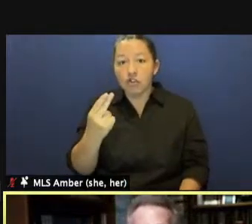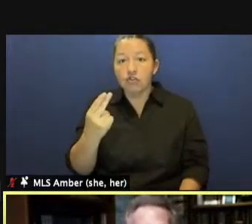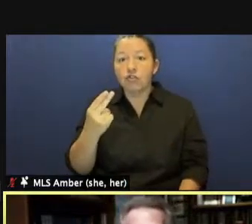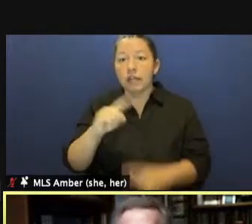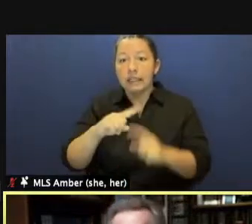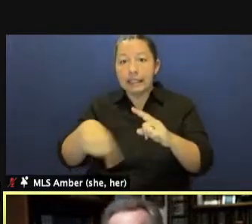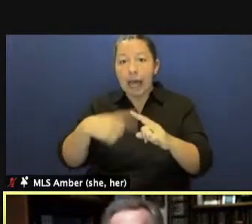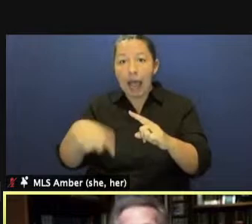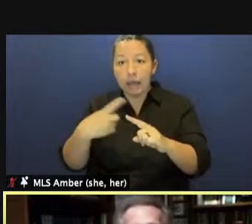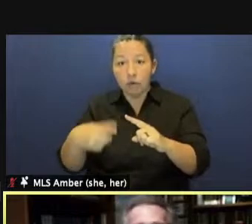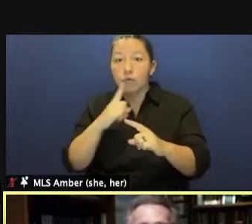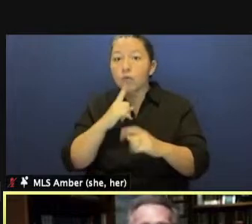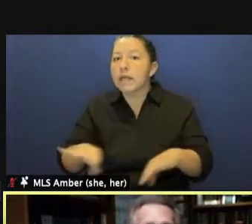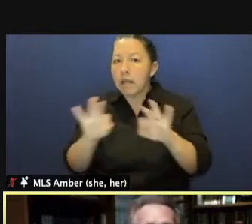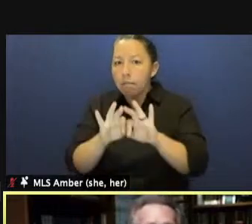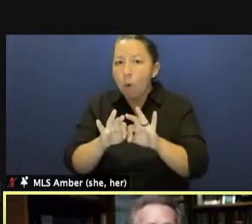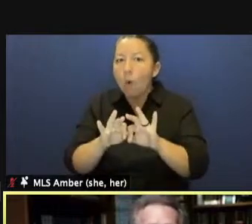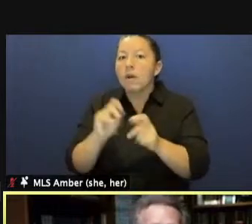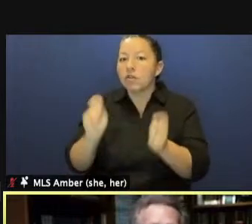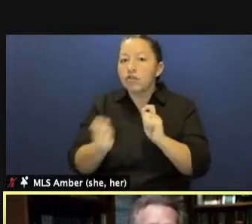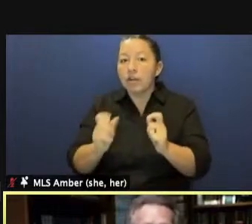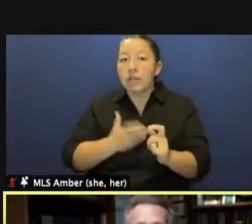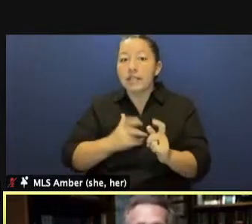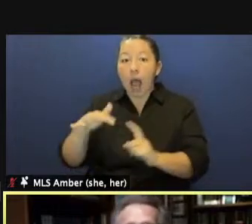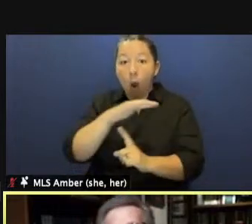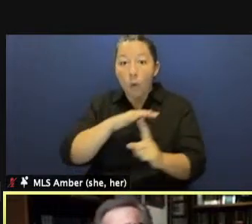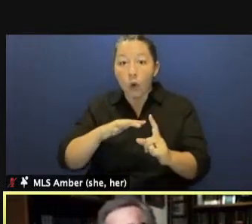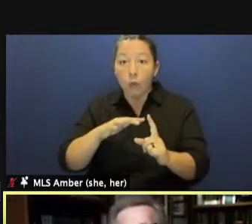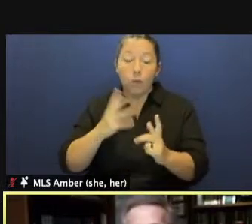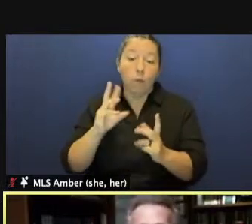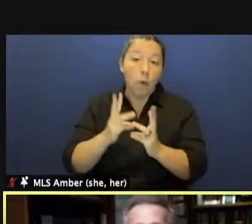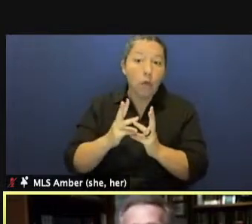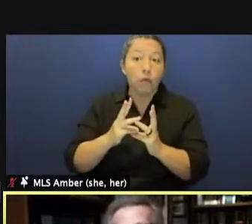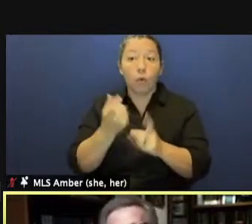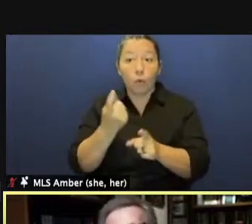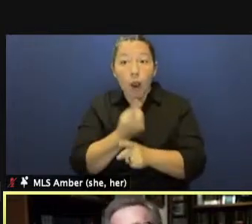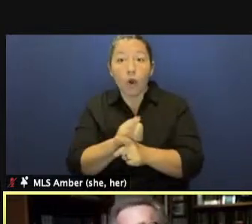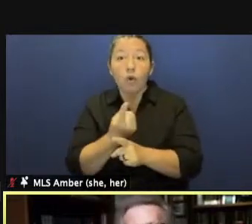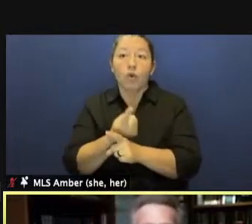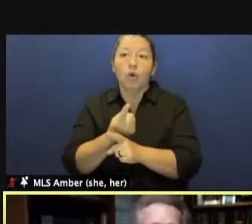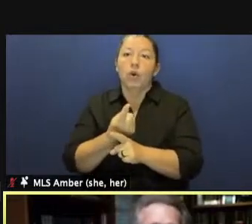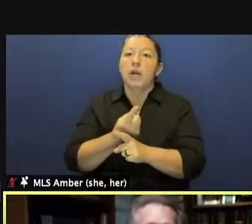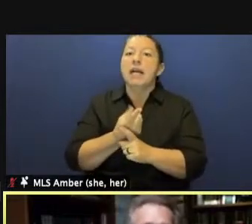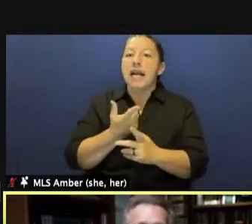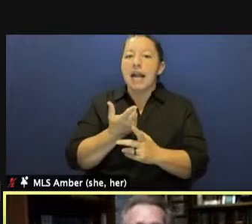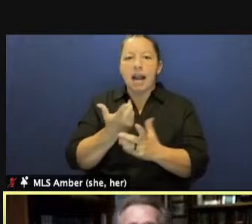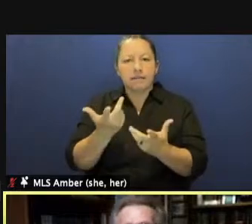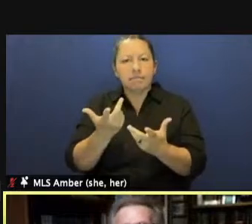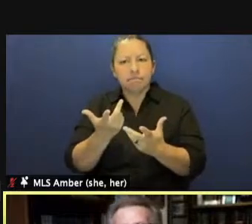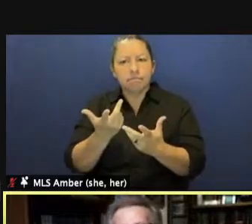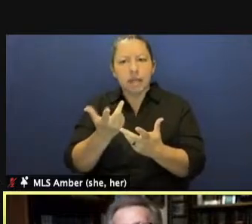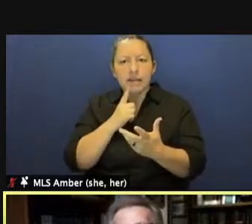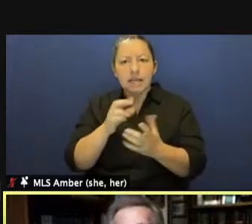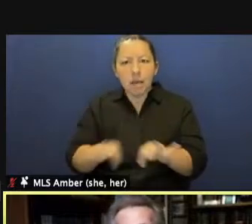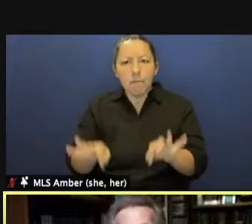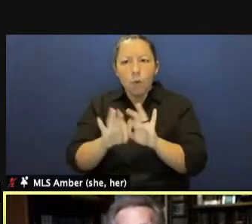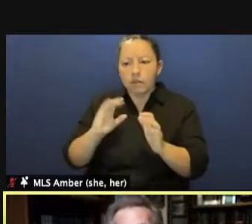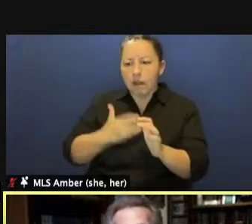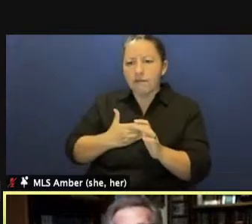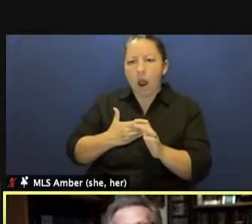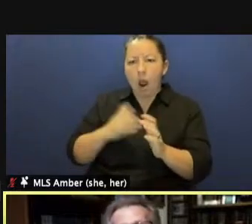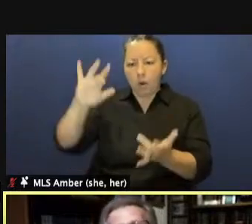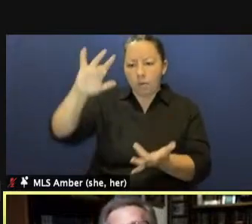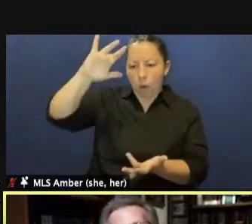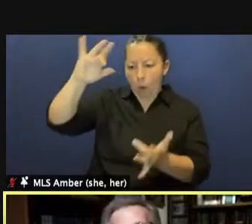changes our climate on a regular basis. The eccentricity of our orbit changes due to the pull and tugs by